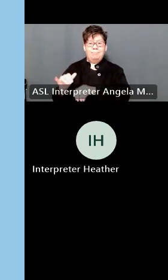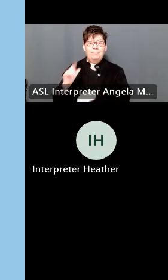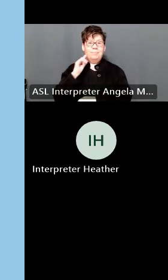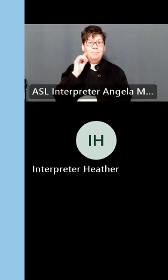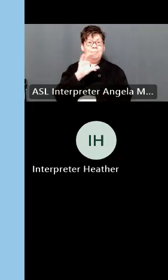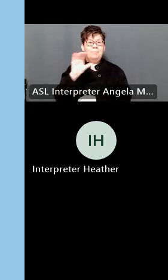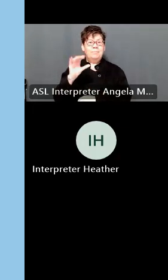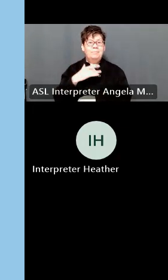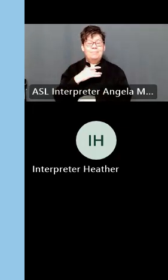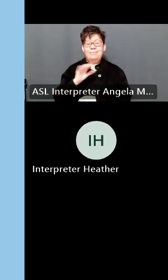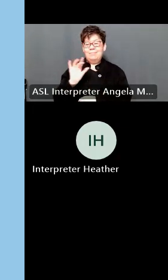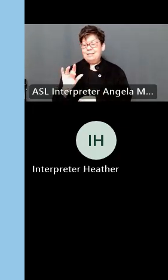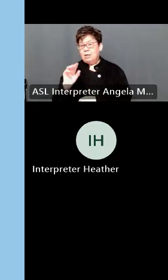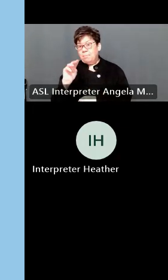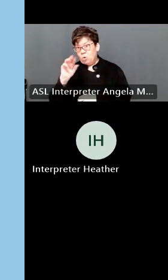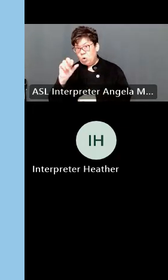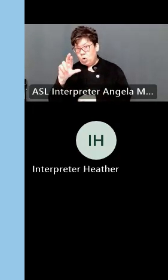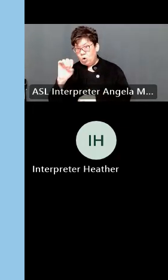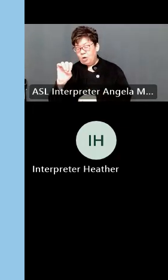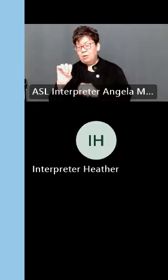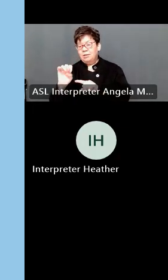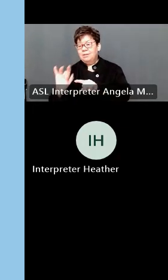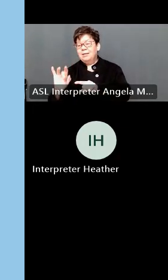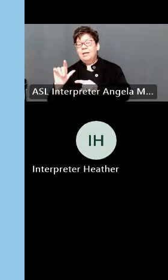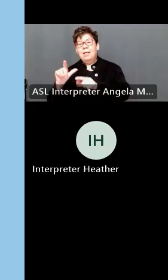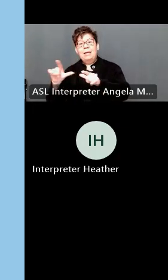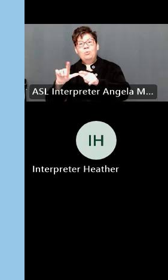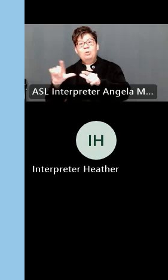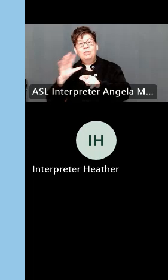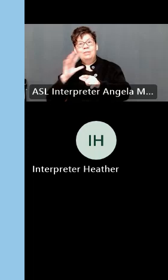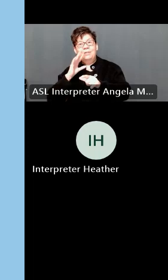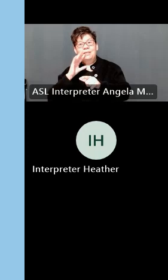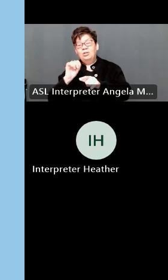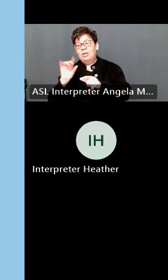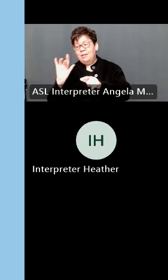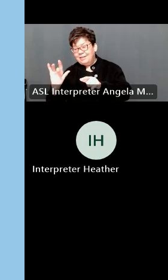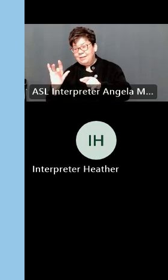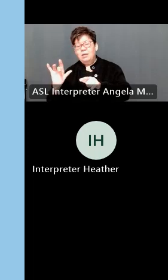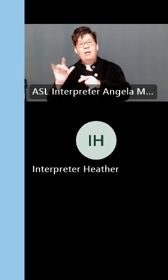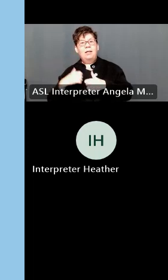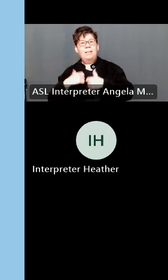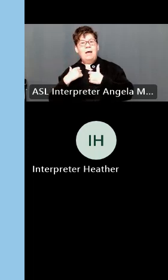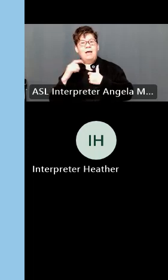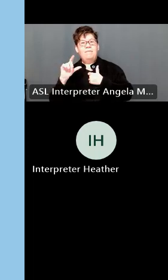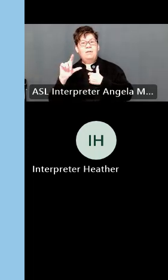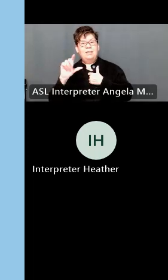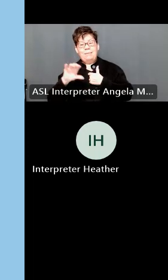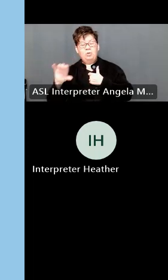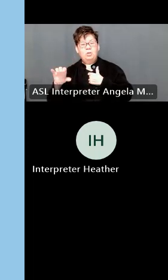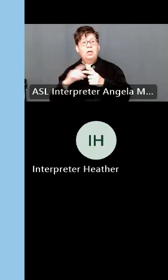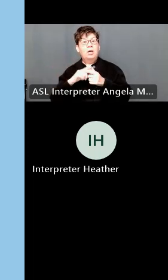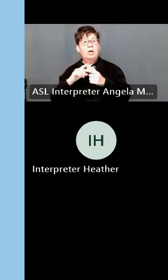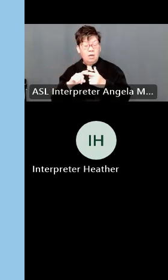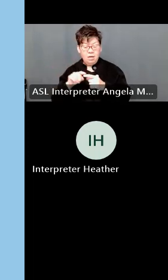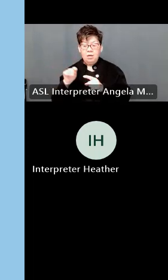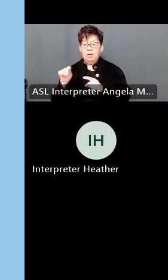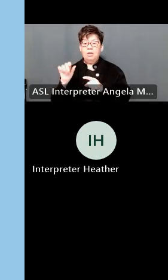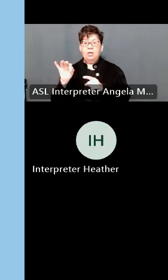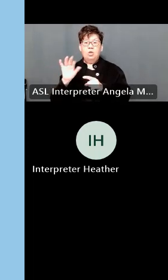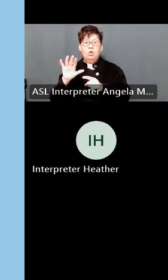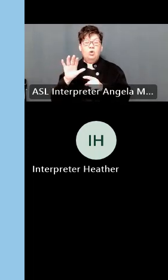click More, select Language and Speech, and then choose Turn on Live Captions. And then you can also adjust